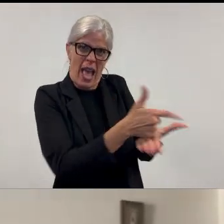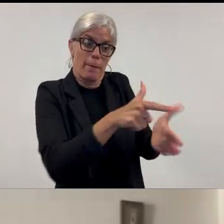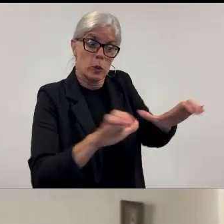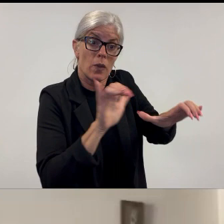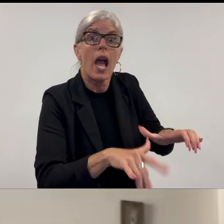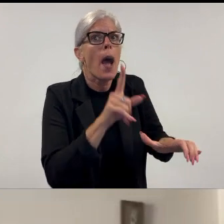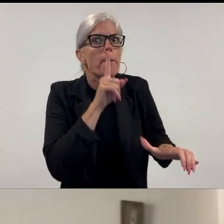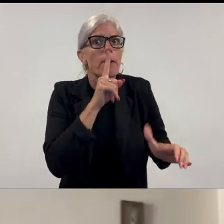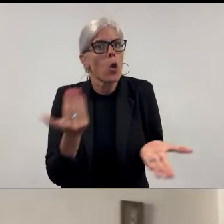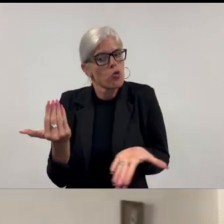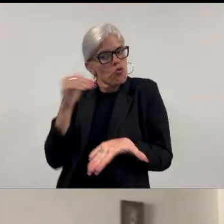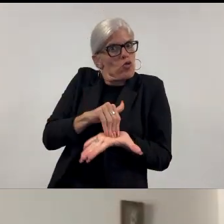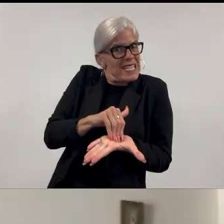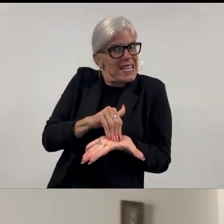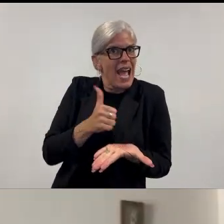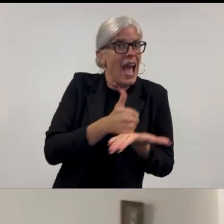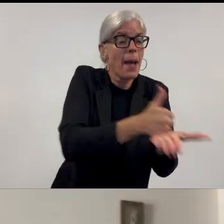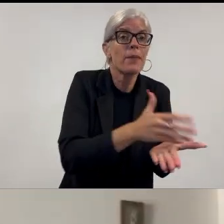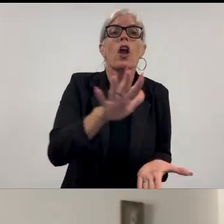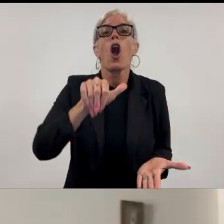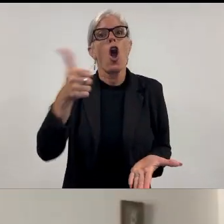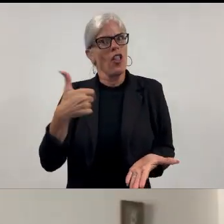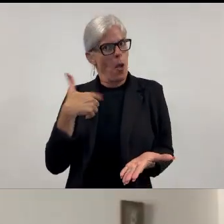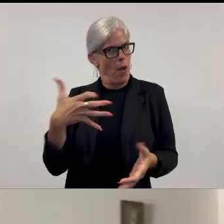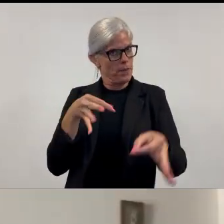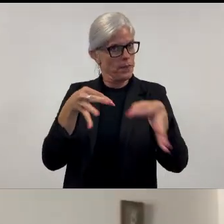mention is the fact that traditionally the spinal cord injury